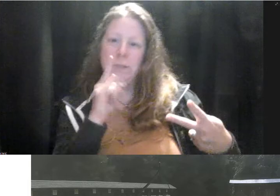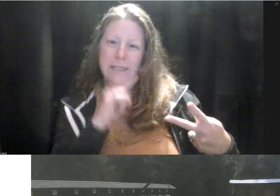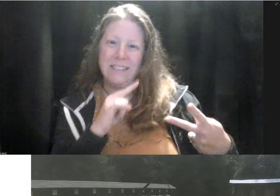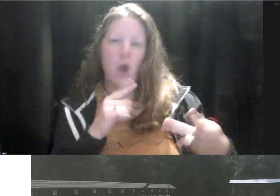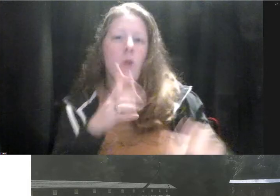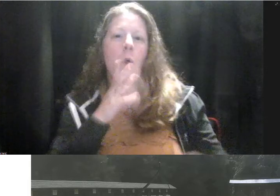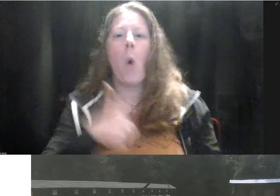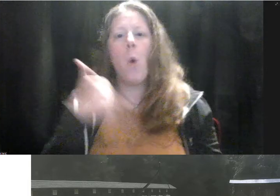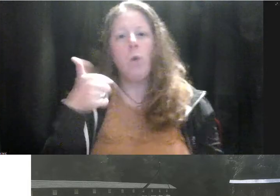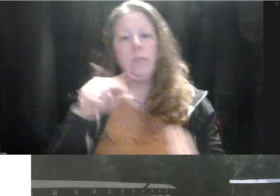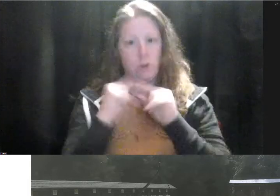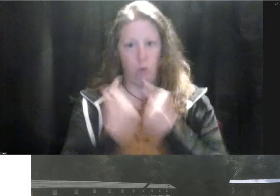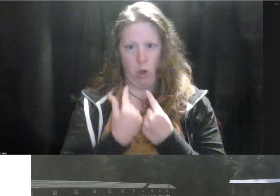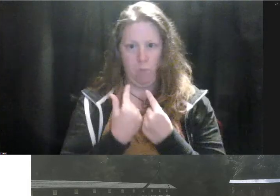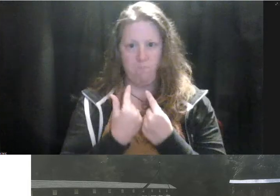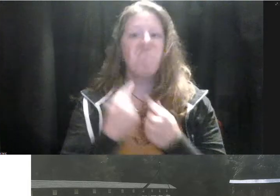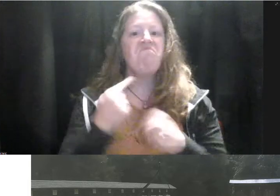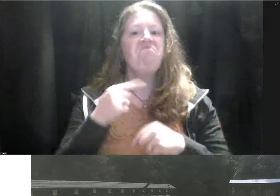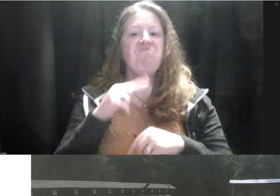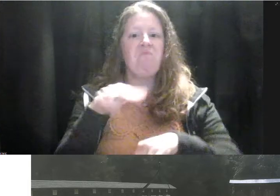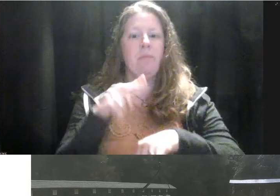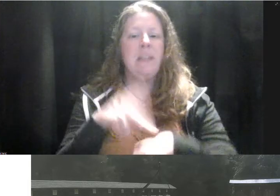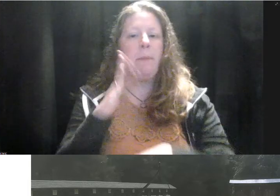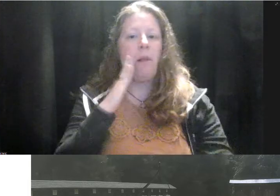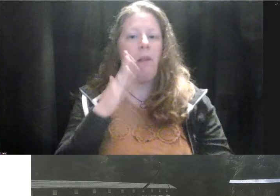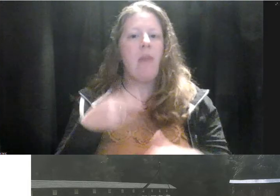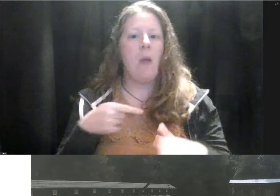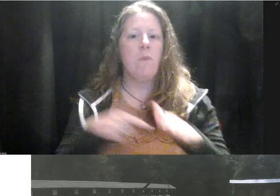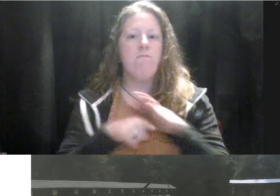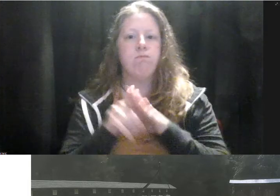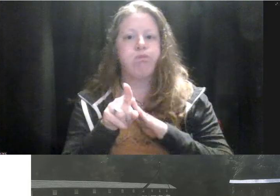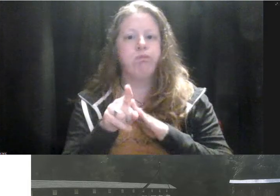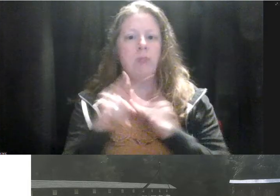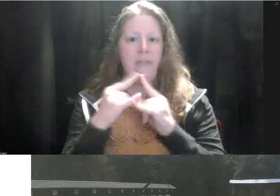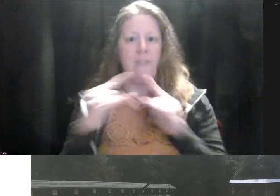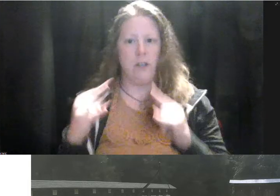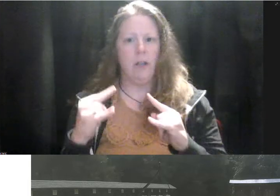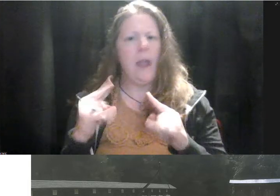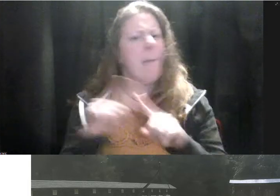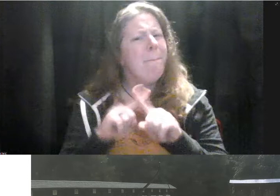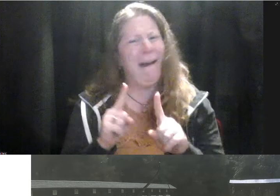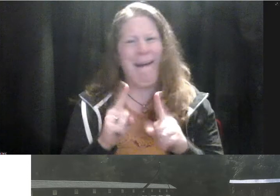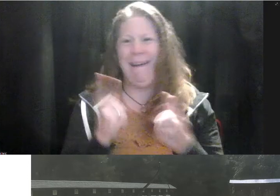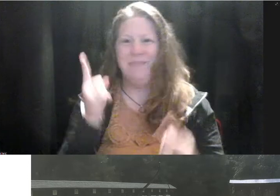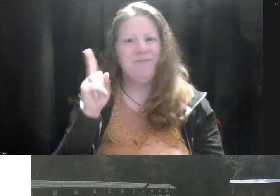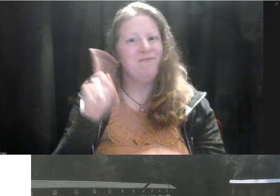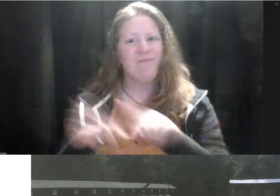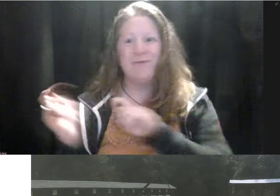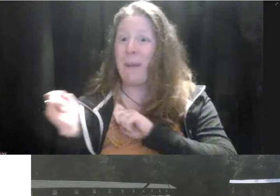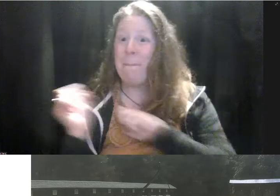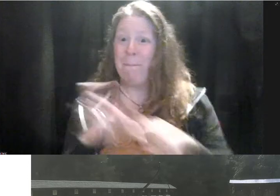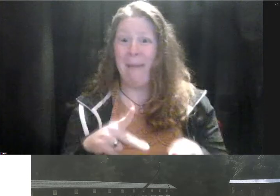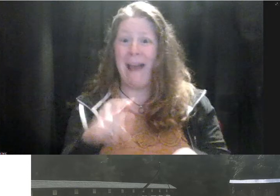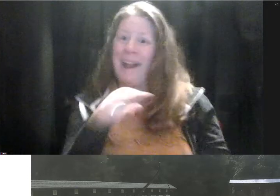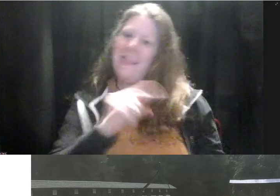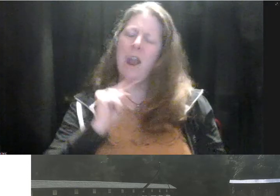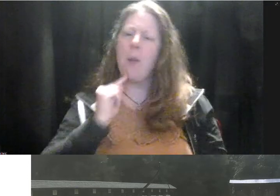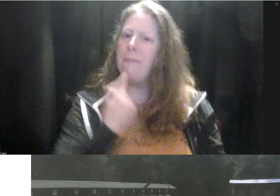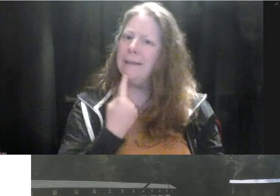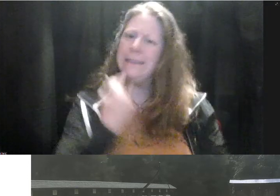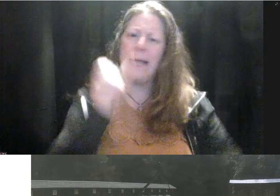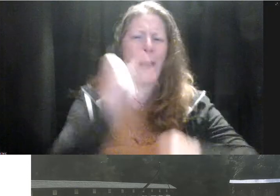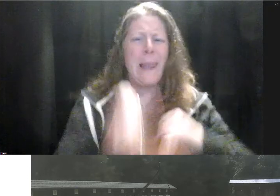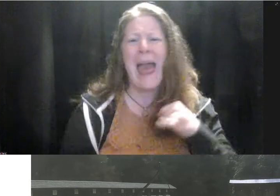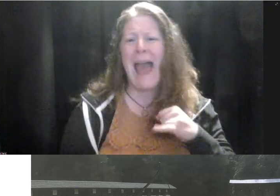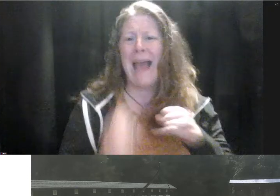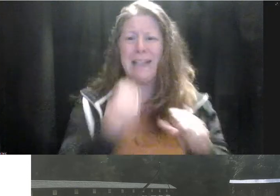This camp is really for our older group. These kids typically would have been adventure campers, but they haven't been able to